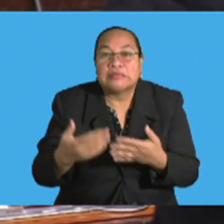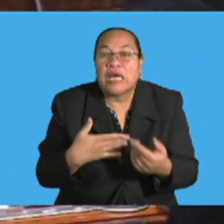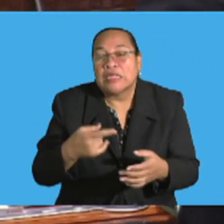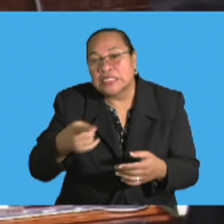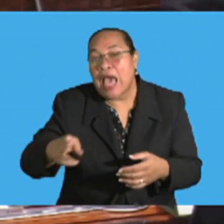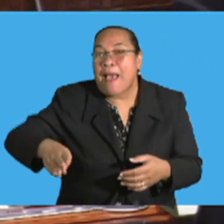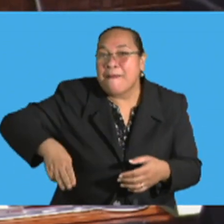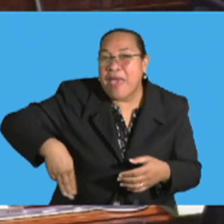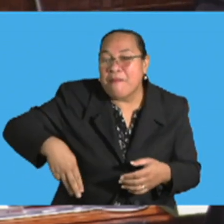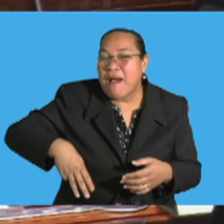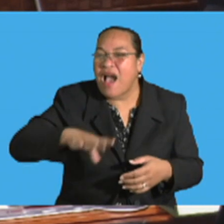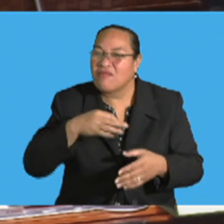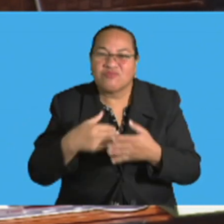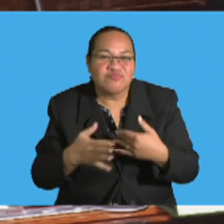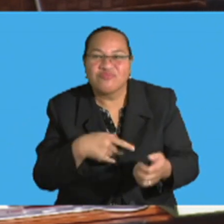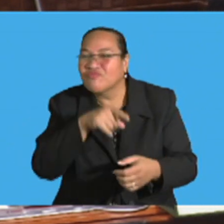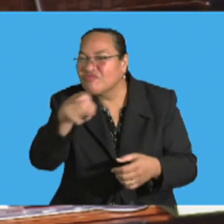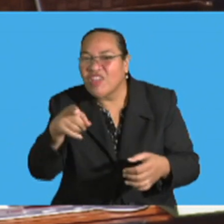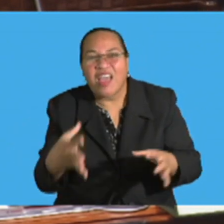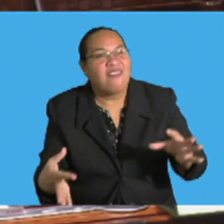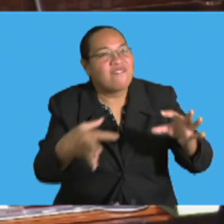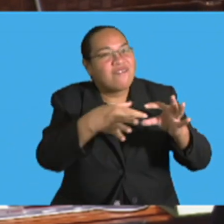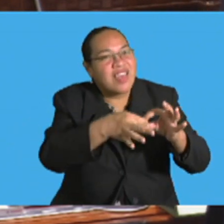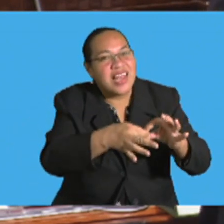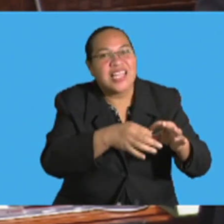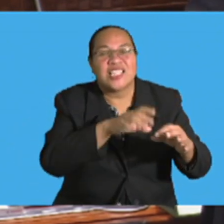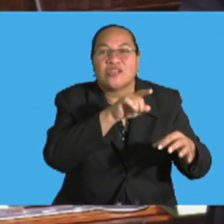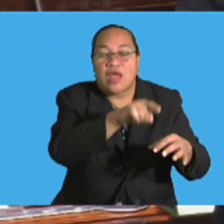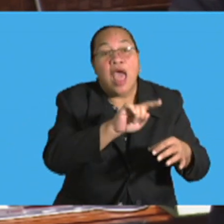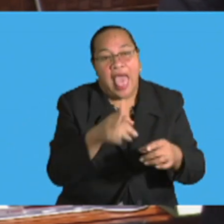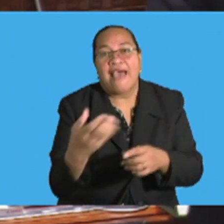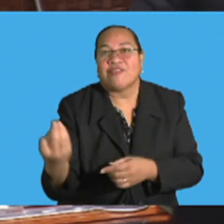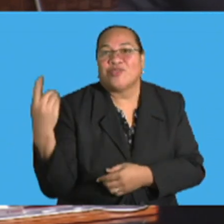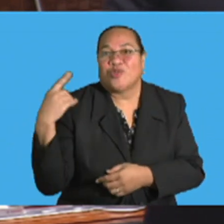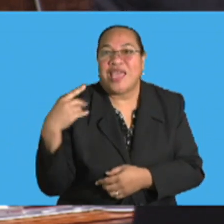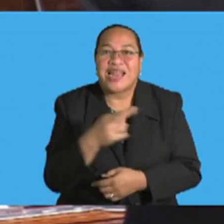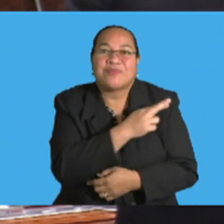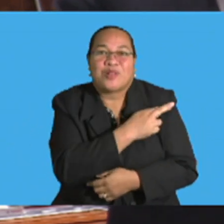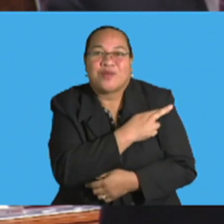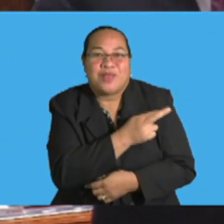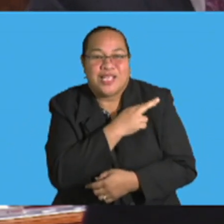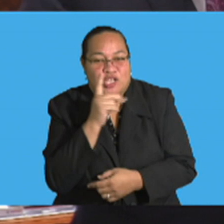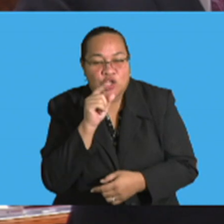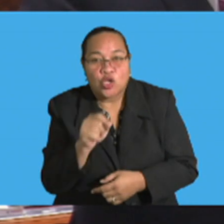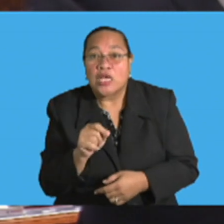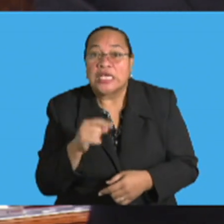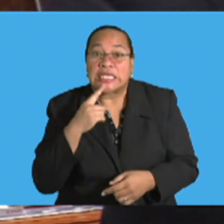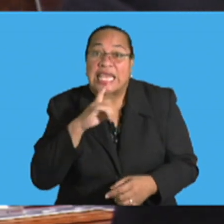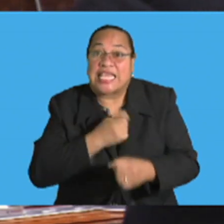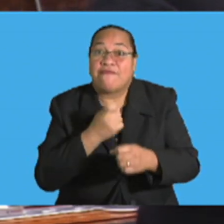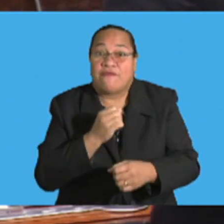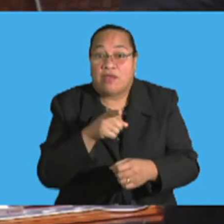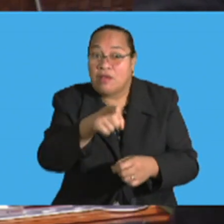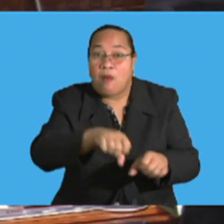affiliated to a political party, that they have a fiduciary duty to the company. And in fact, it is a criminal act if you